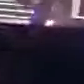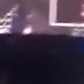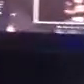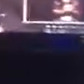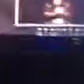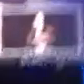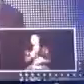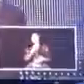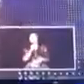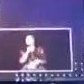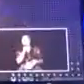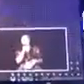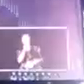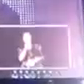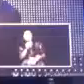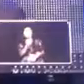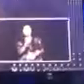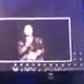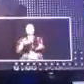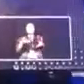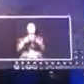They don't let me spend money.